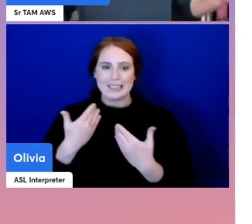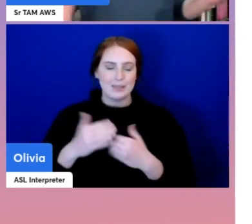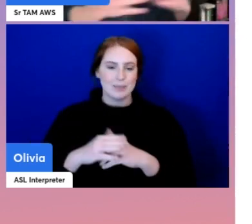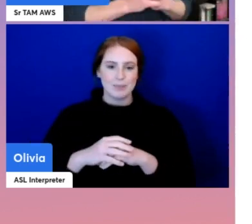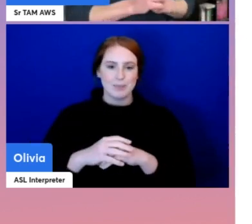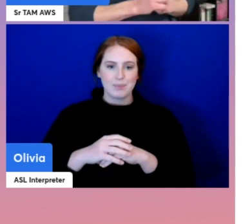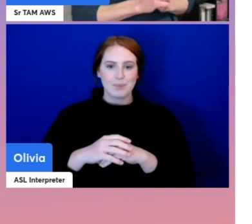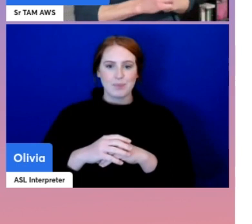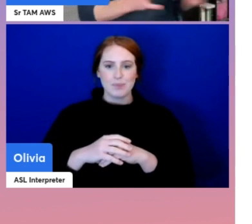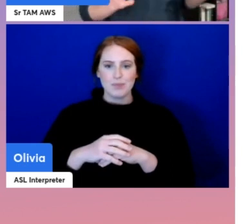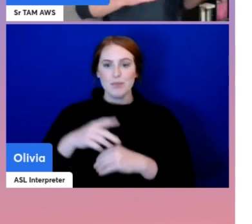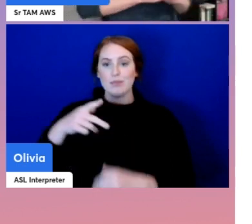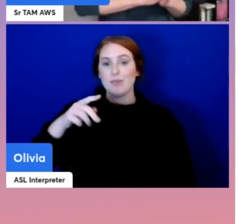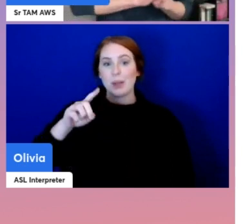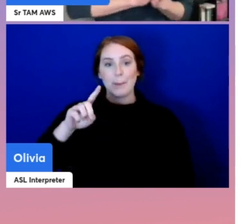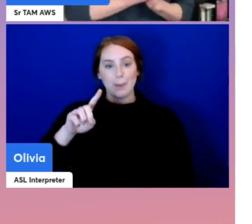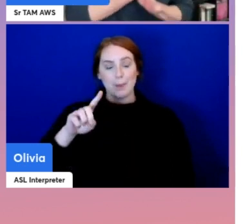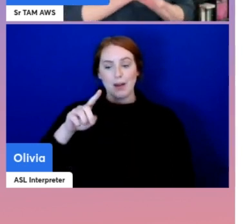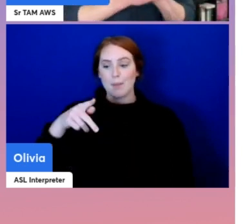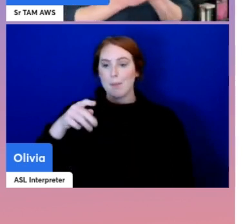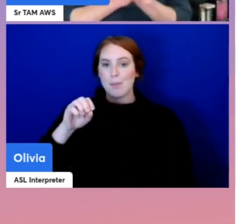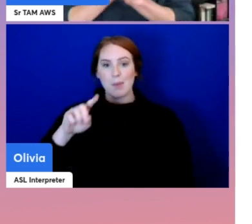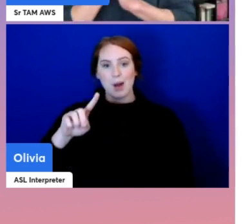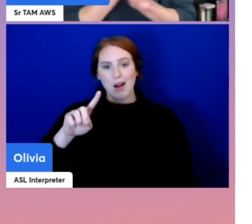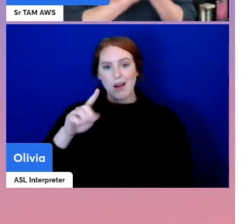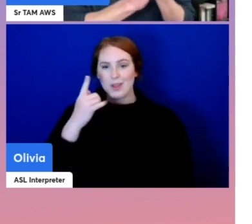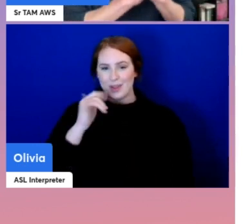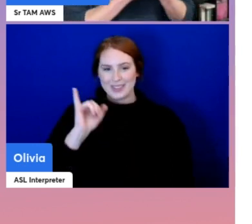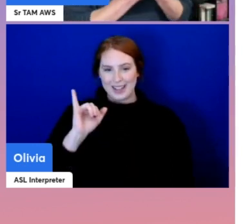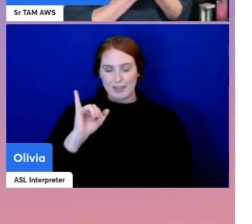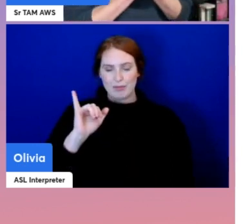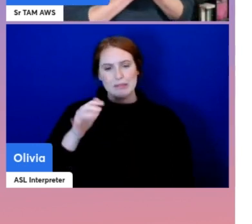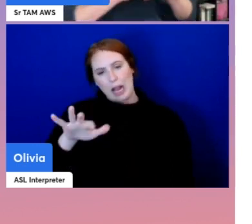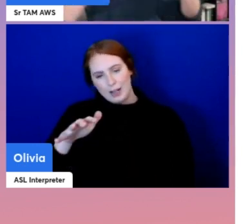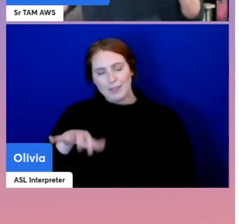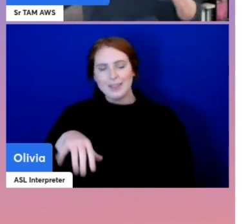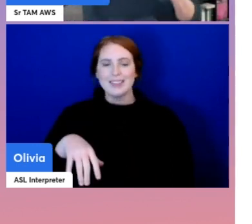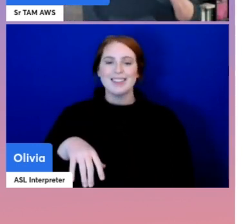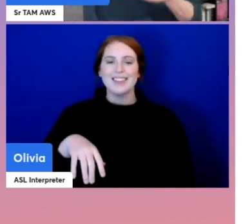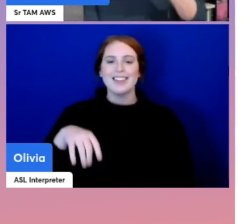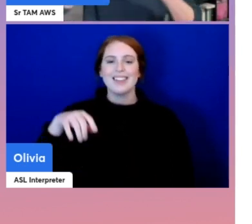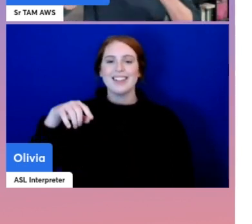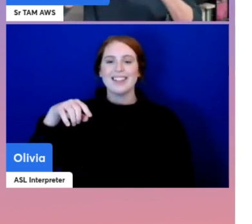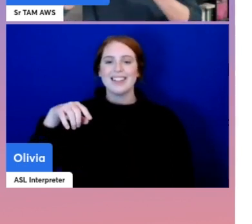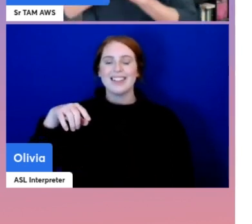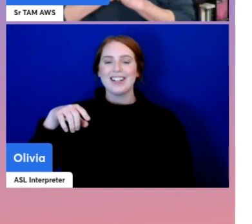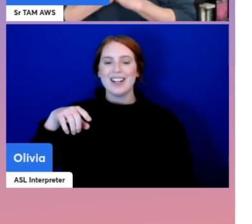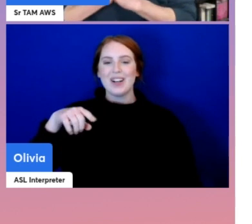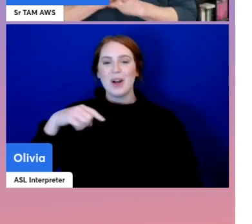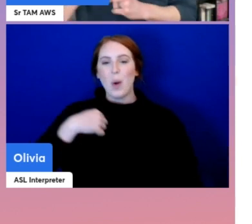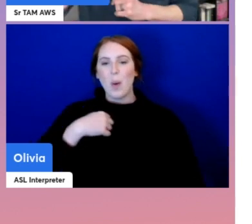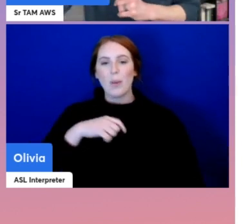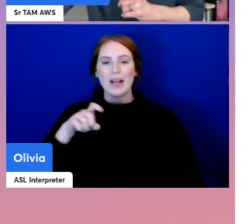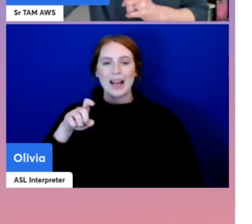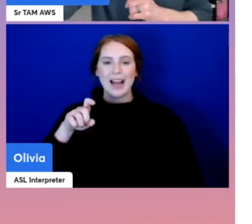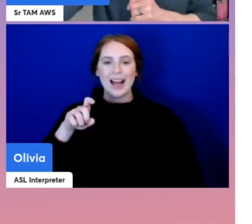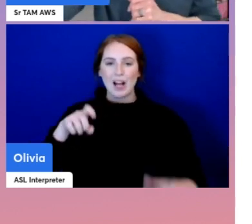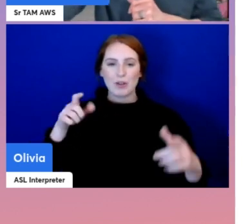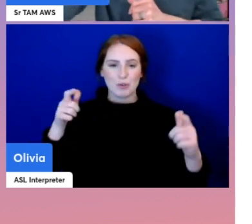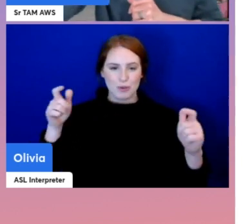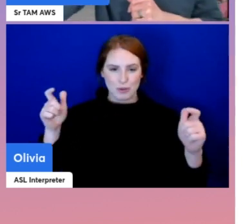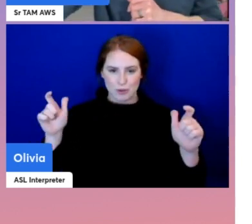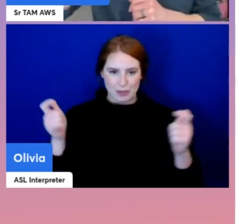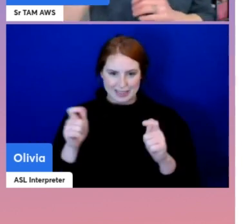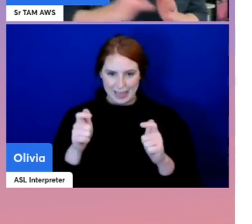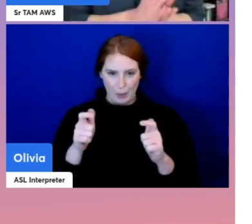This is what a pod looks like, sort of. We have had to shrink it down a little bit, so I do